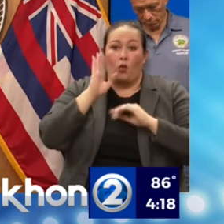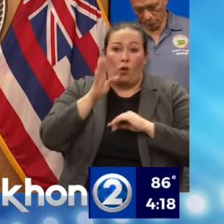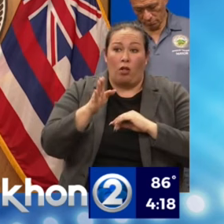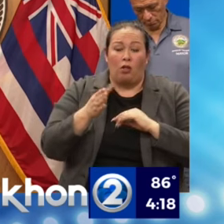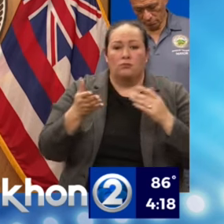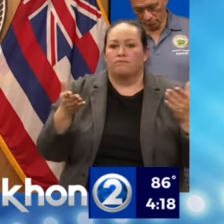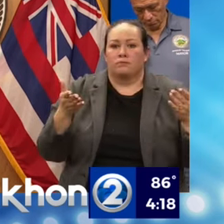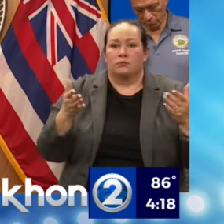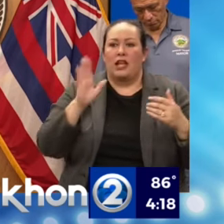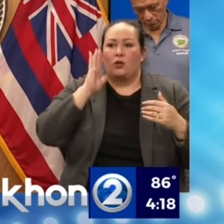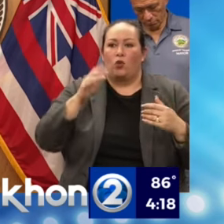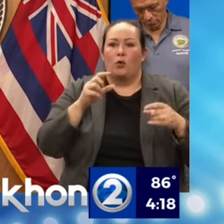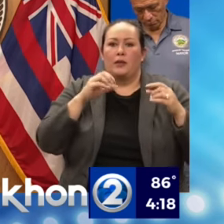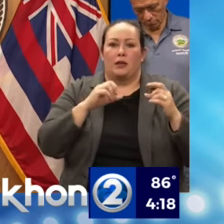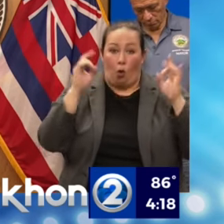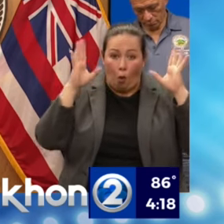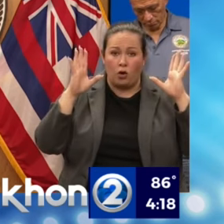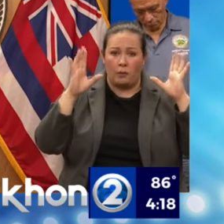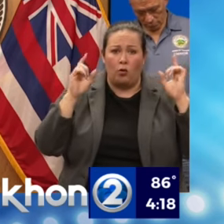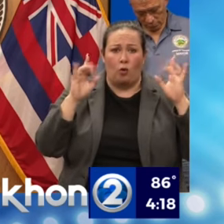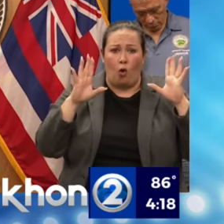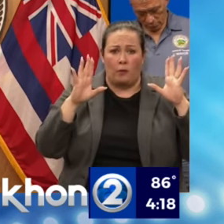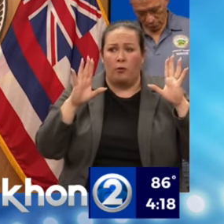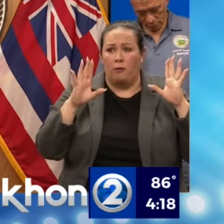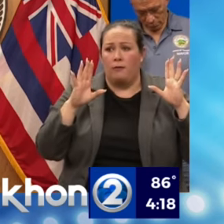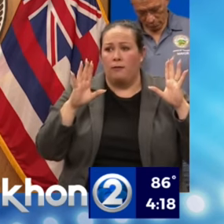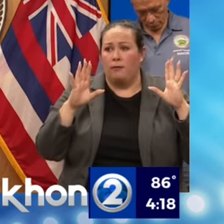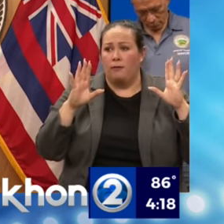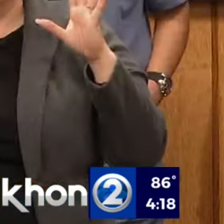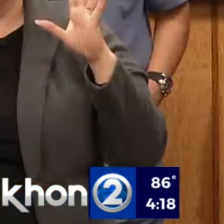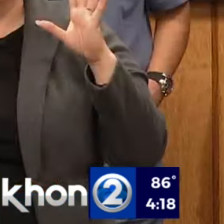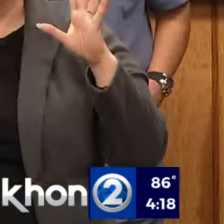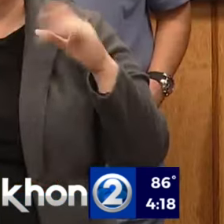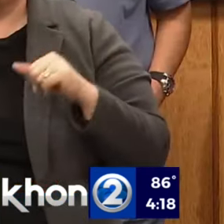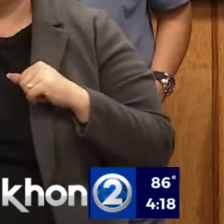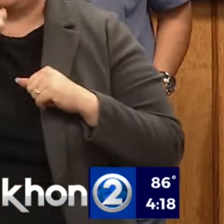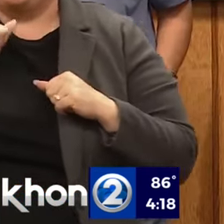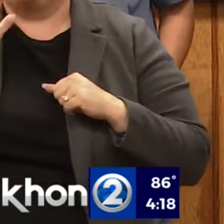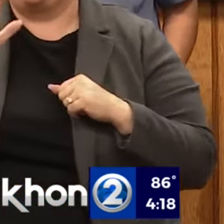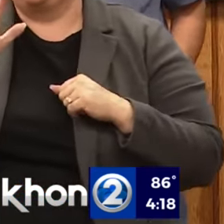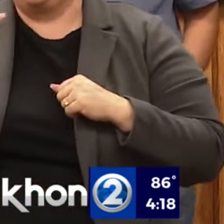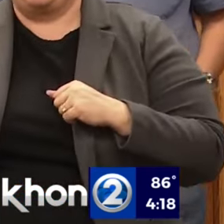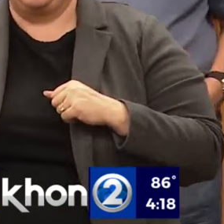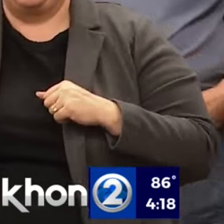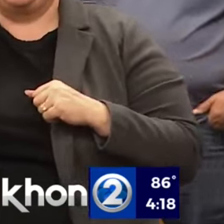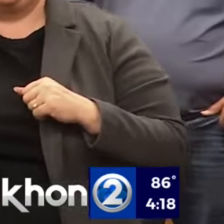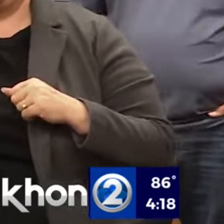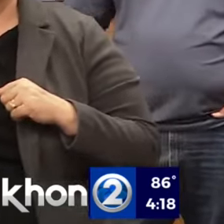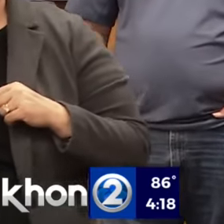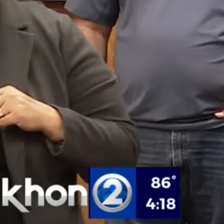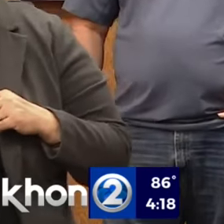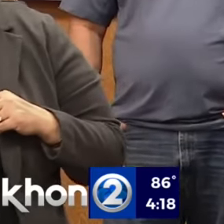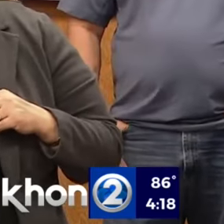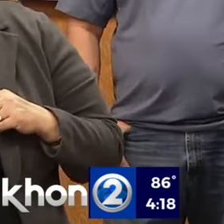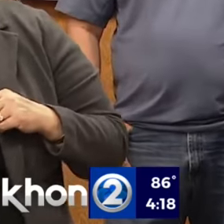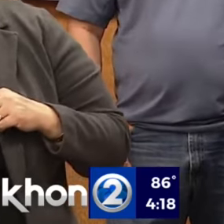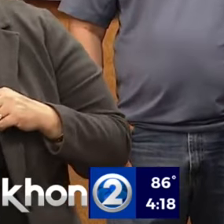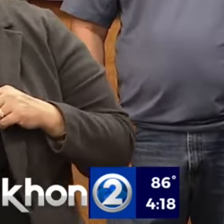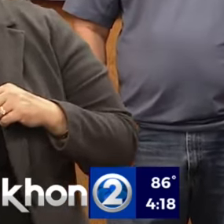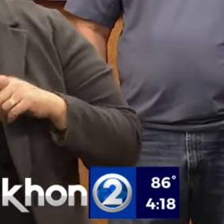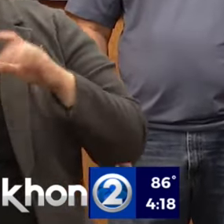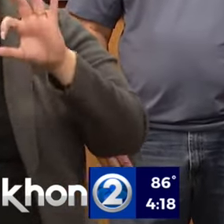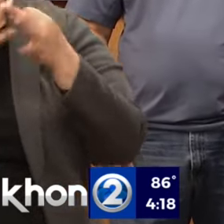And it's going to be horrible and tragic when we get that number. Because every one of those. It's not 53. It's 53 families,